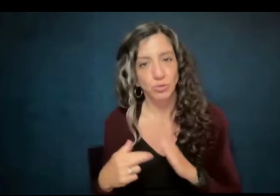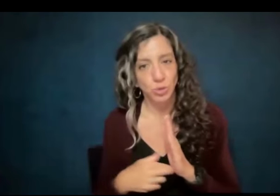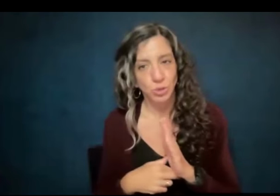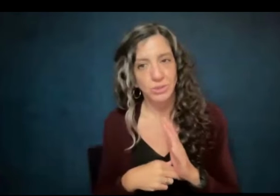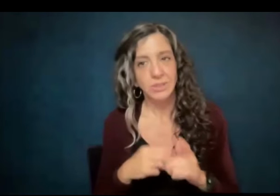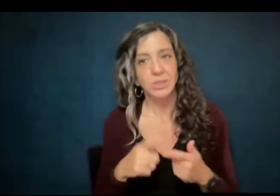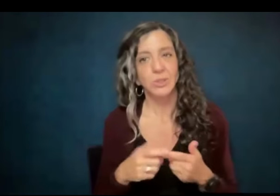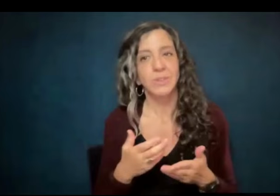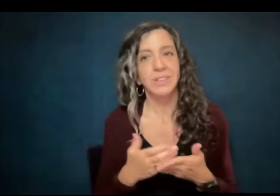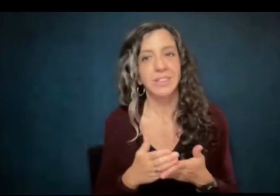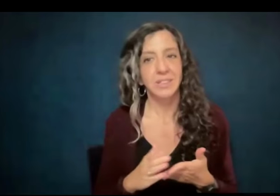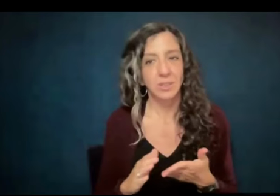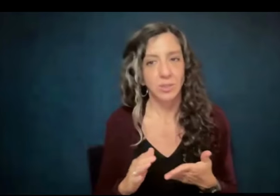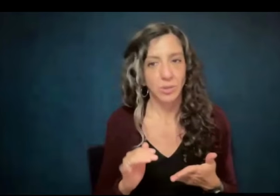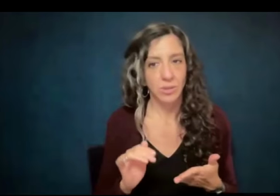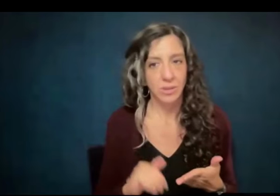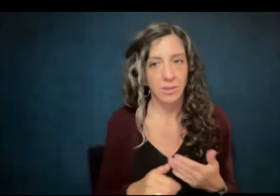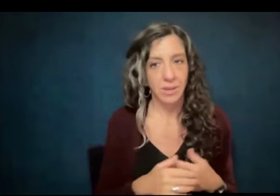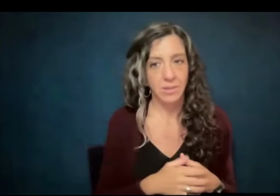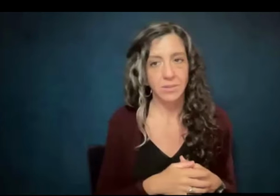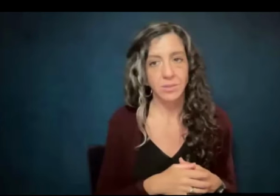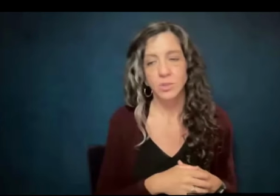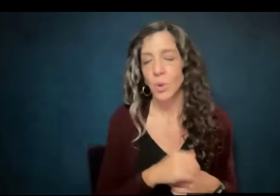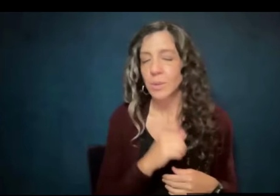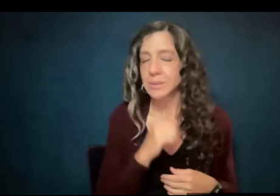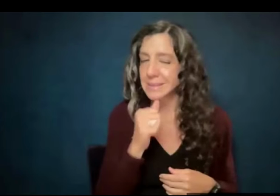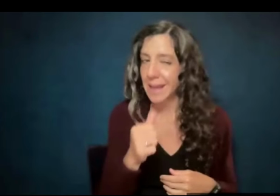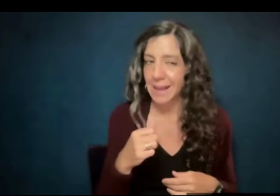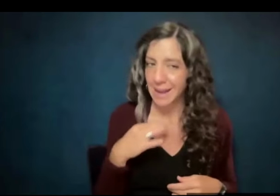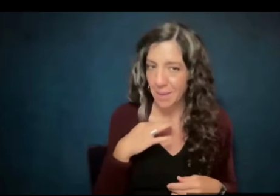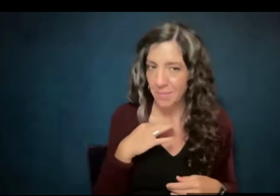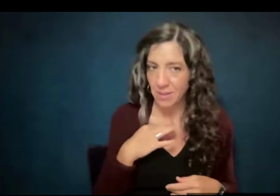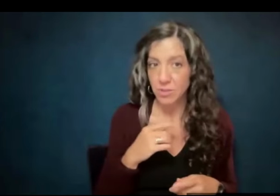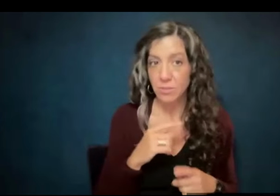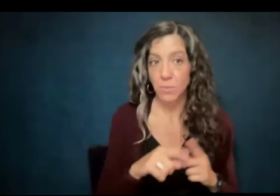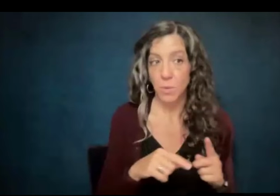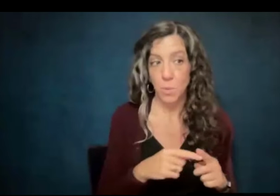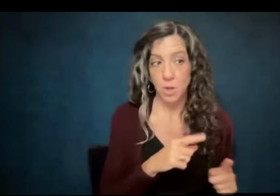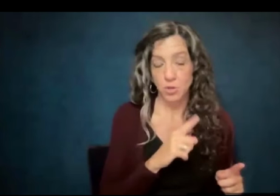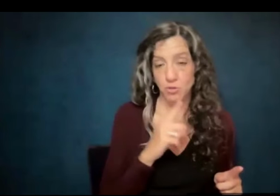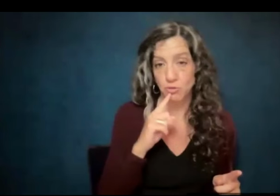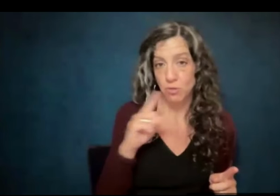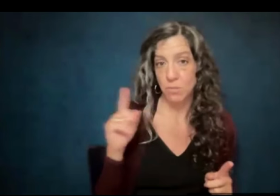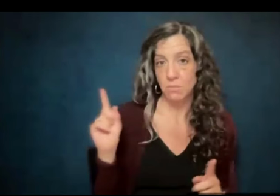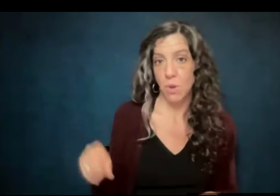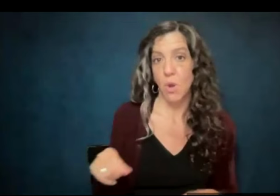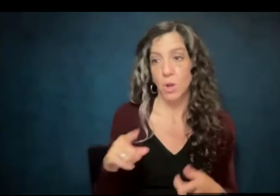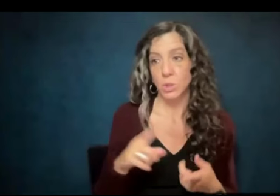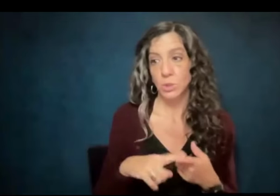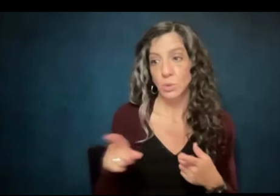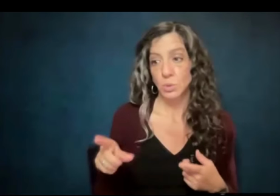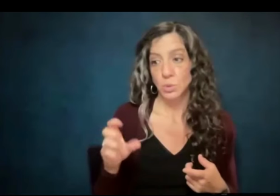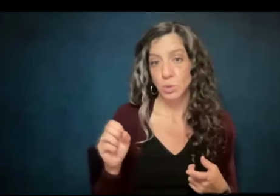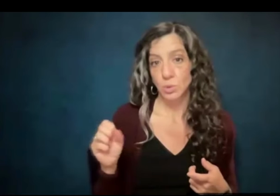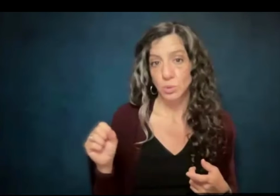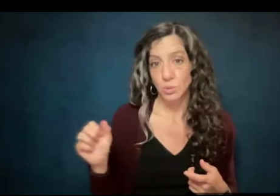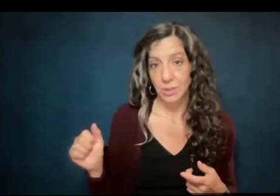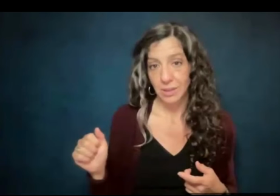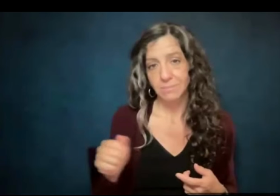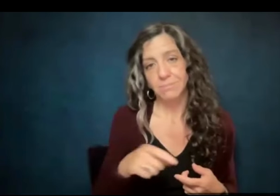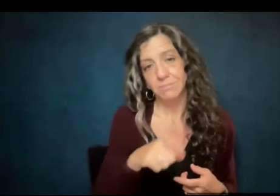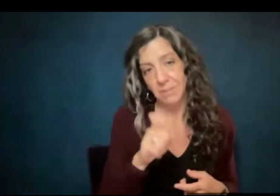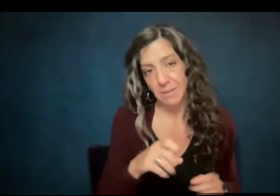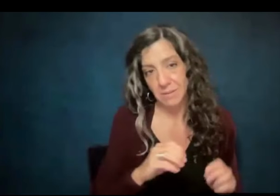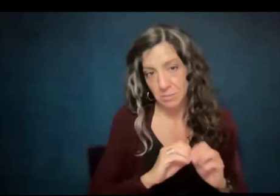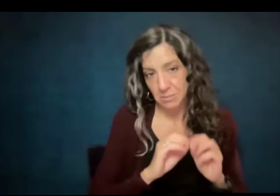to exclude it. So you don't do an application, but when you're reporting those resources to Social Security, you have to